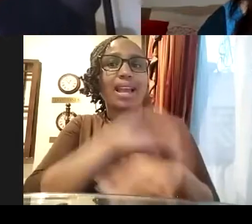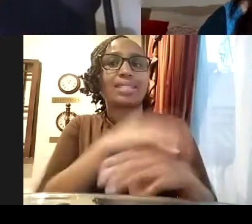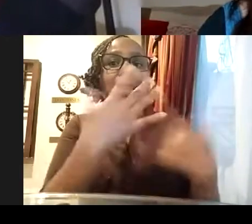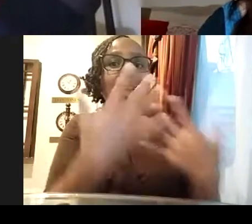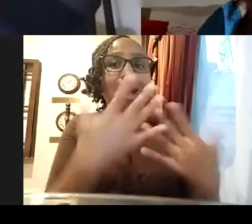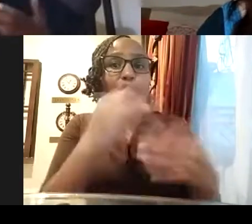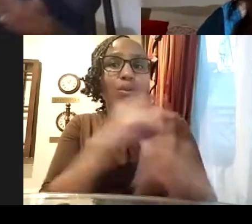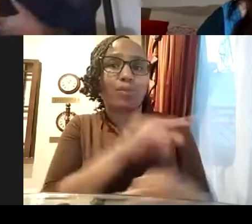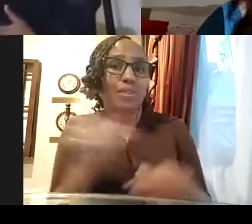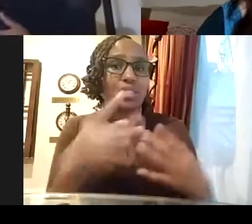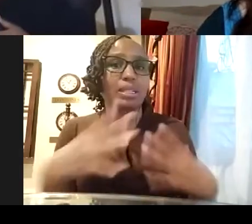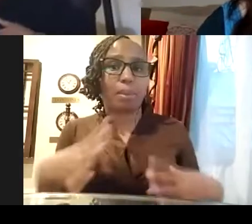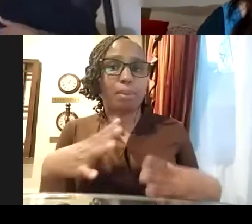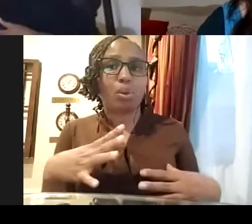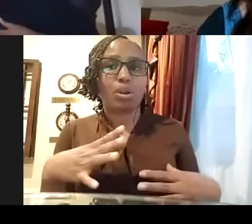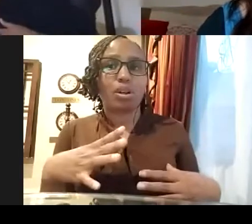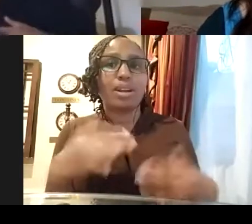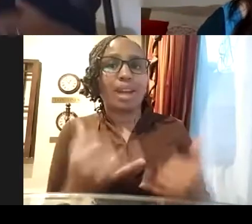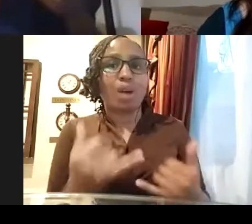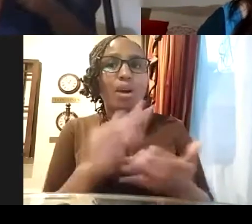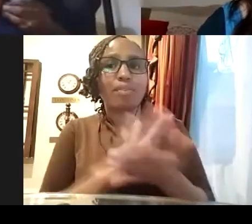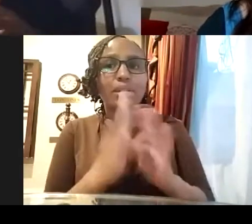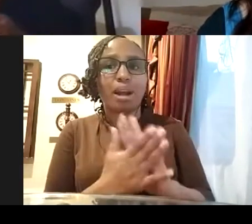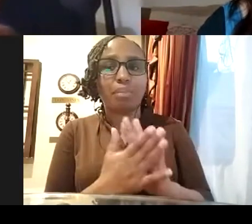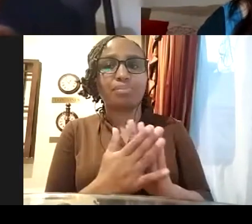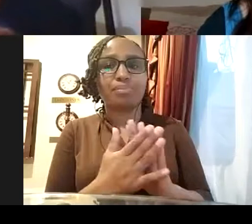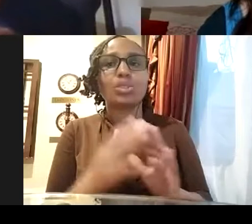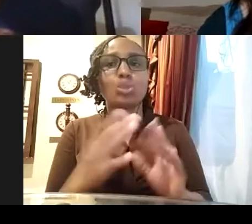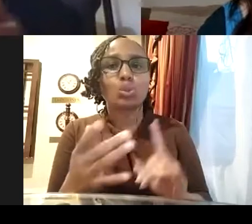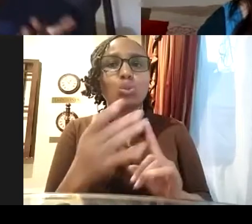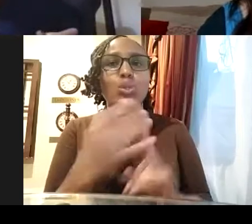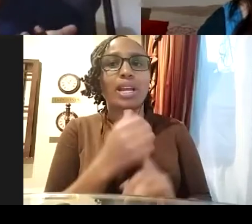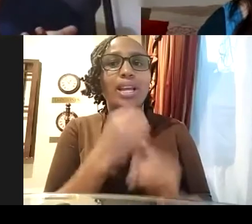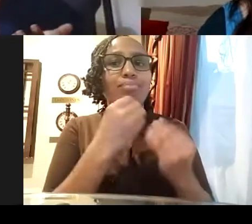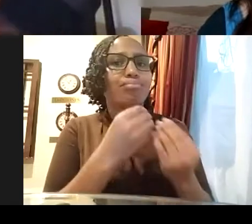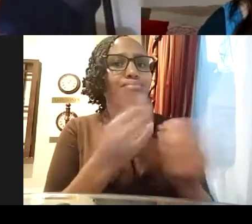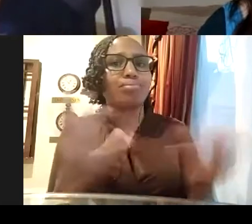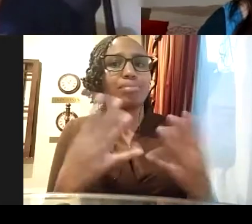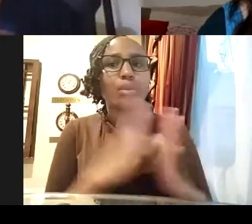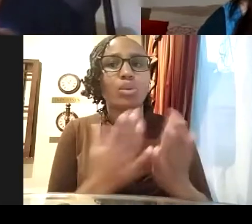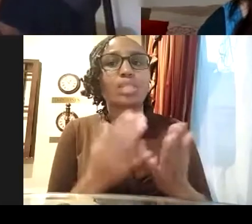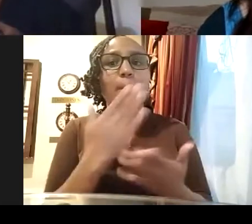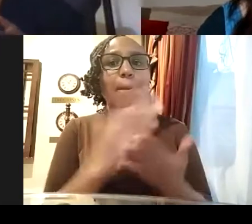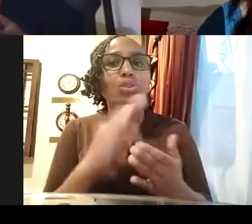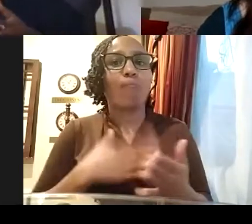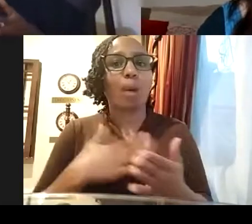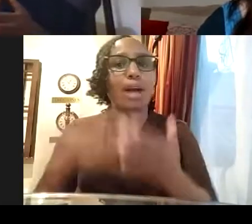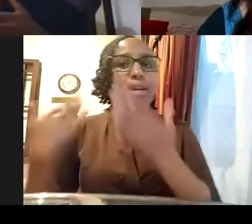who it has now become kind of my mission to get the book to them, because it's a part of our history, and we